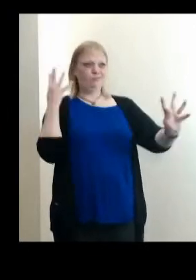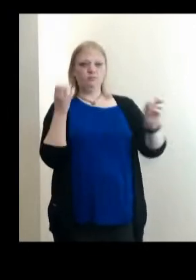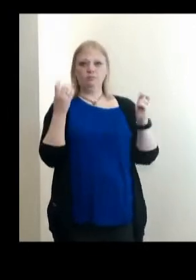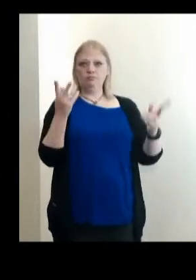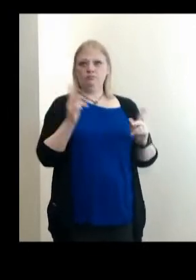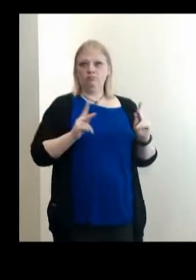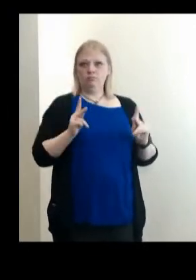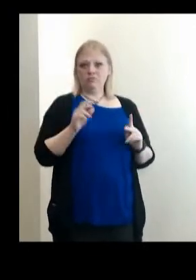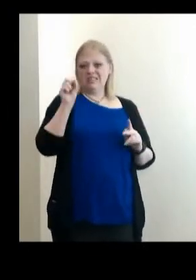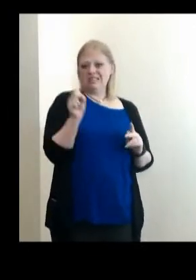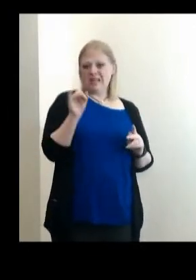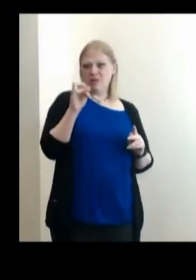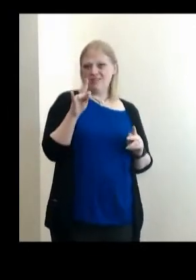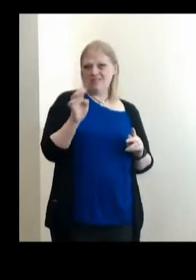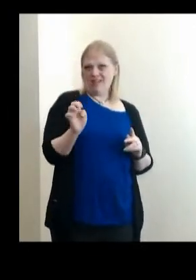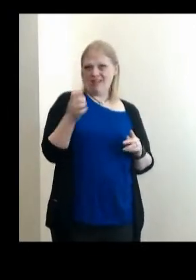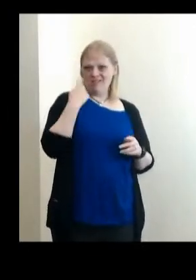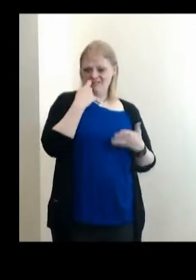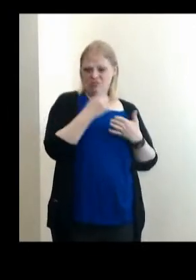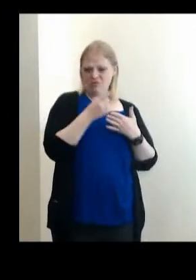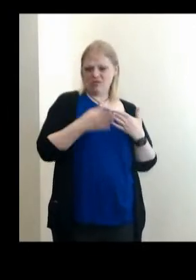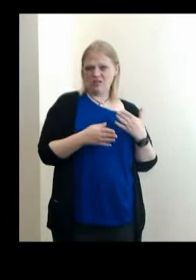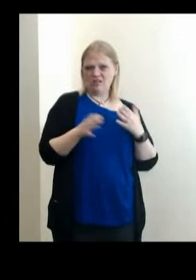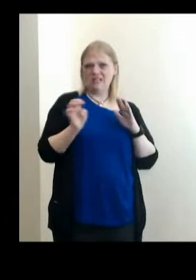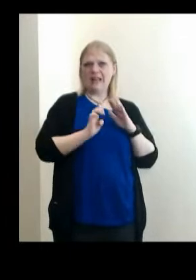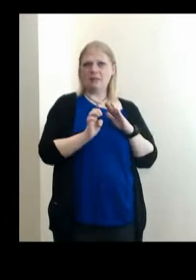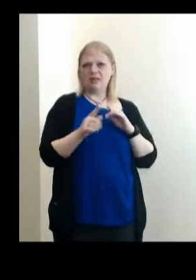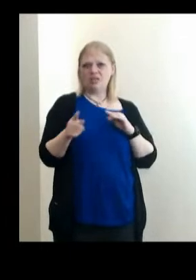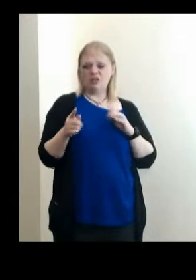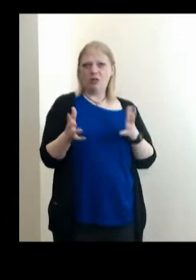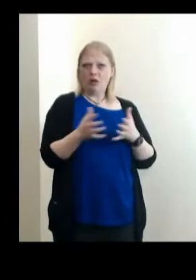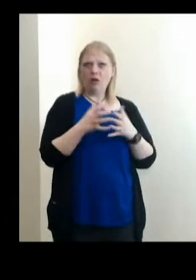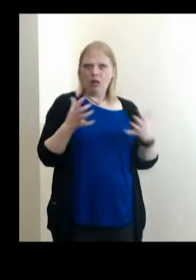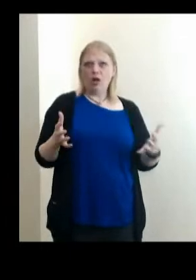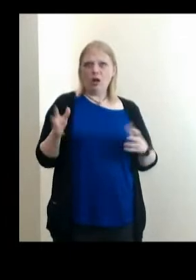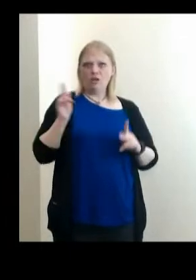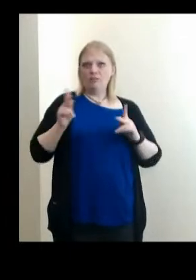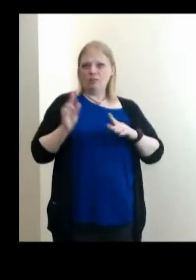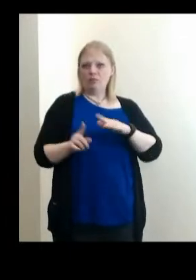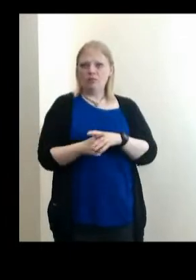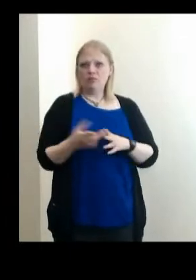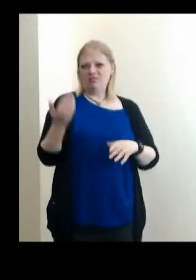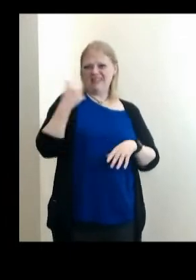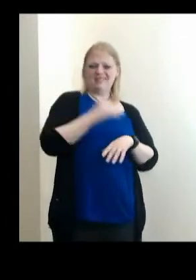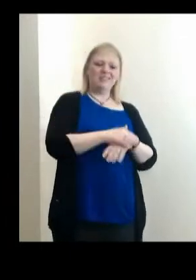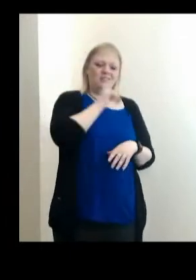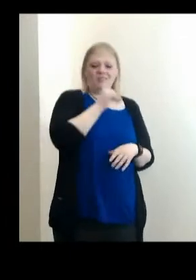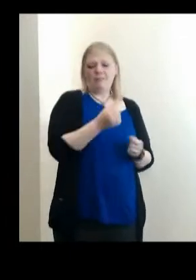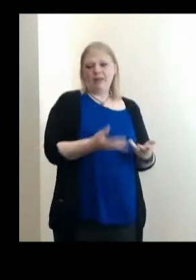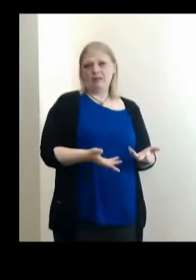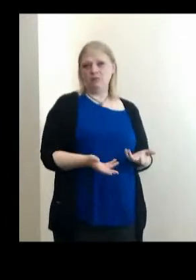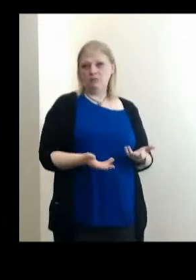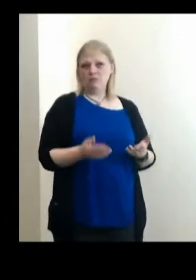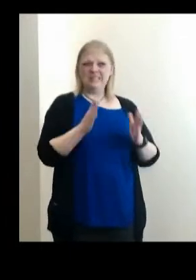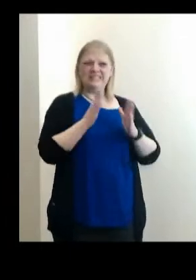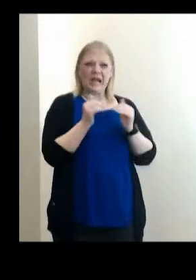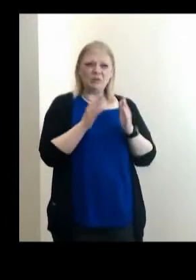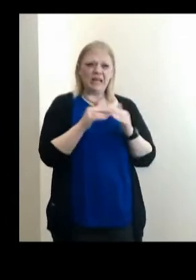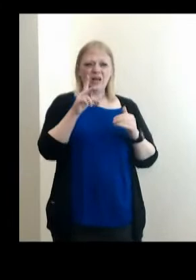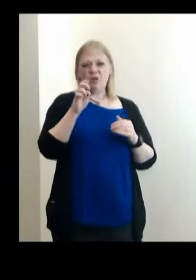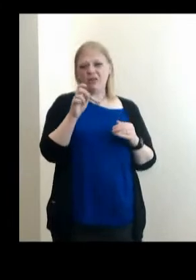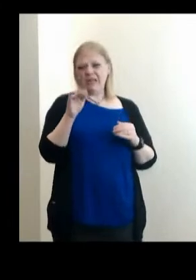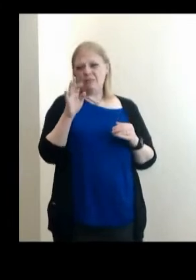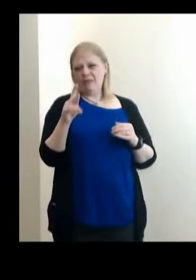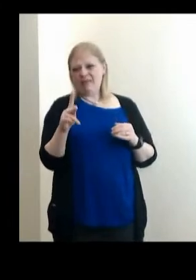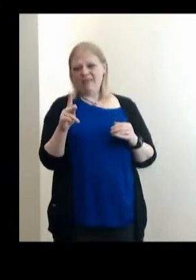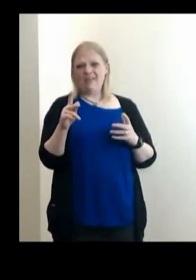The South Side one we had this weekend at Southside Elementary, we had a lot of walk-ups. Last night we didn't have a lot of walk-ups. It's also downtown in the KeyBank Center, and there